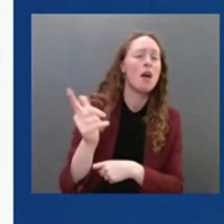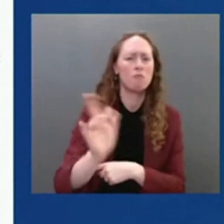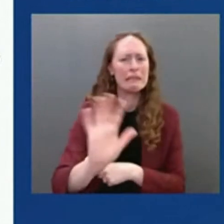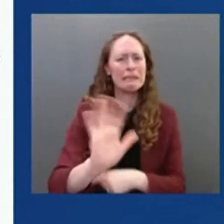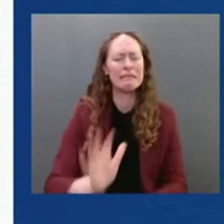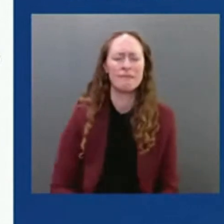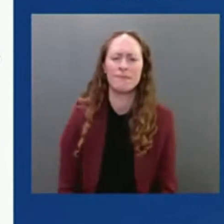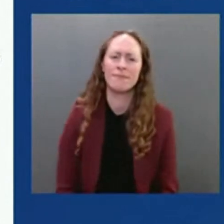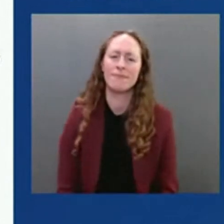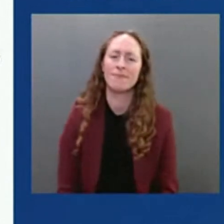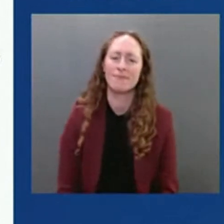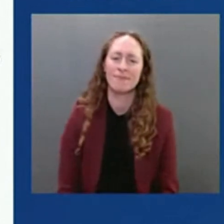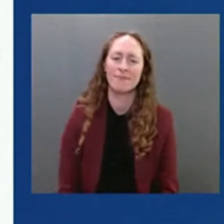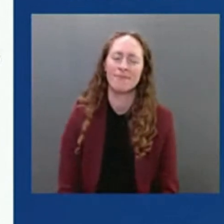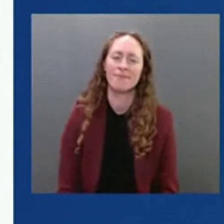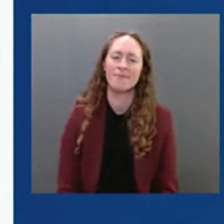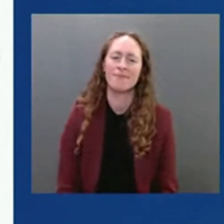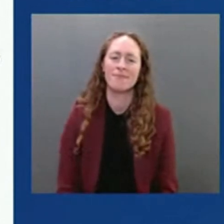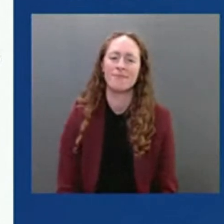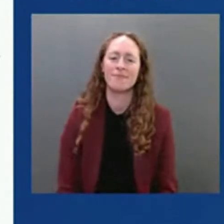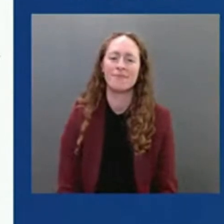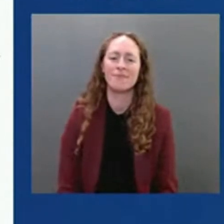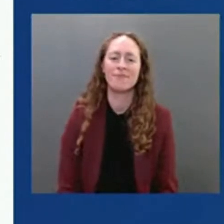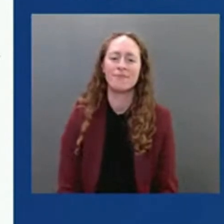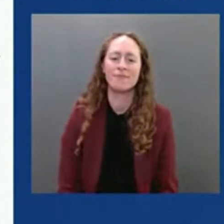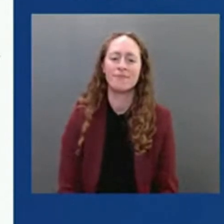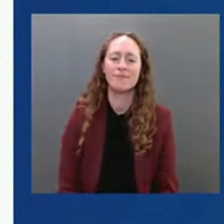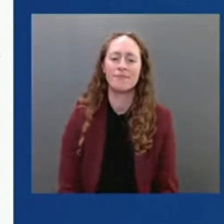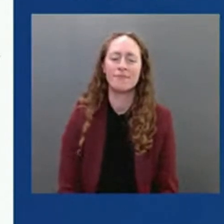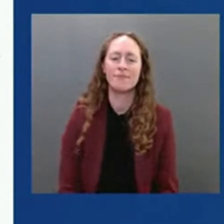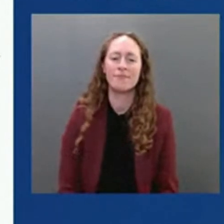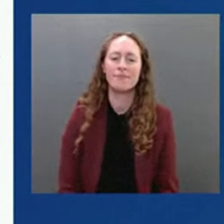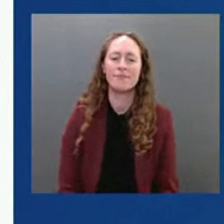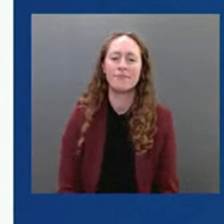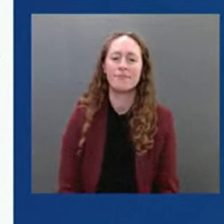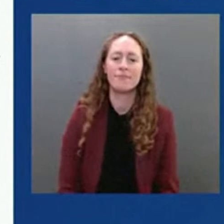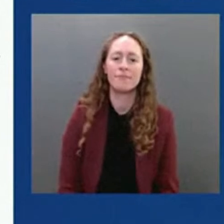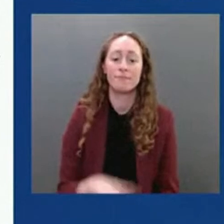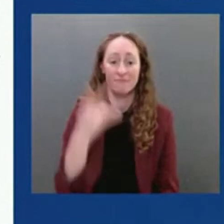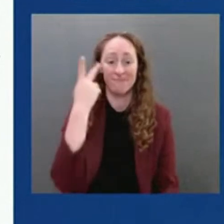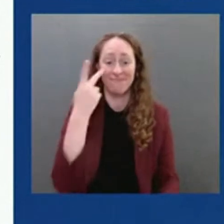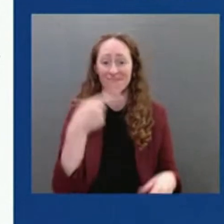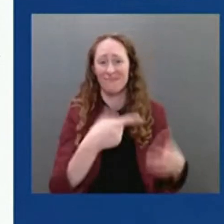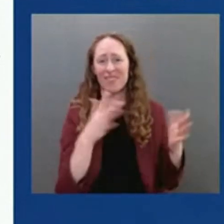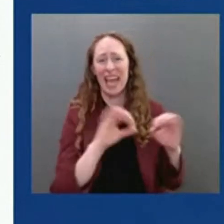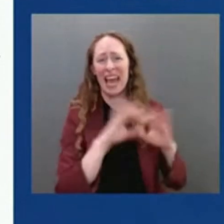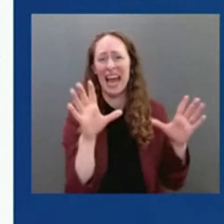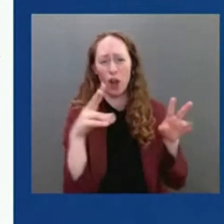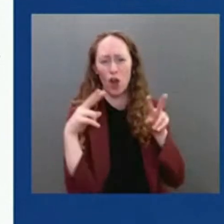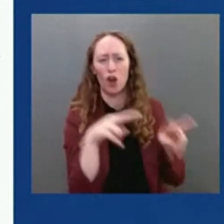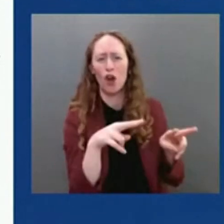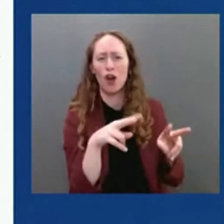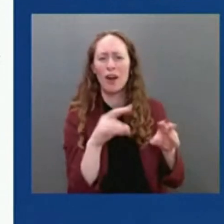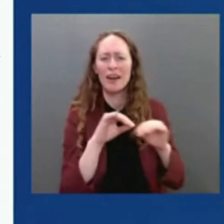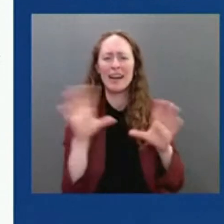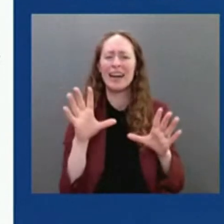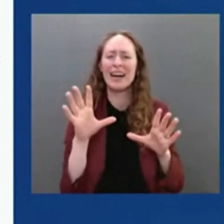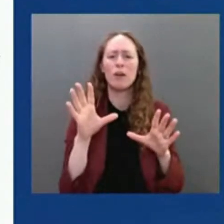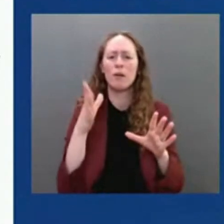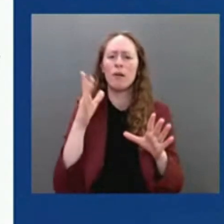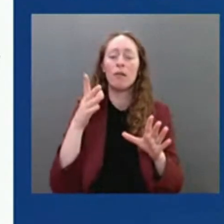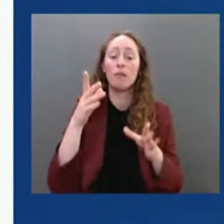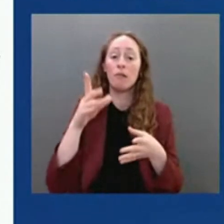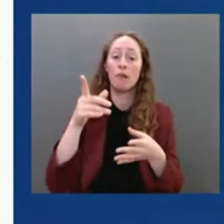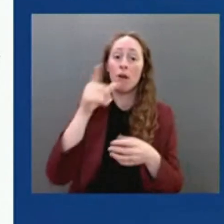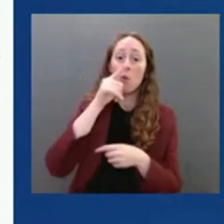COVID-19 vaccines. Among those 50 and older, those vaccinated with a primary series and only one booster dose, represented by the